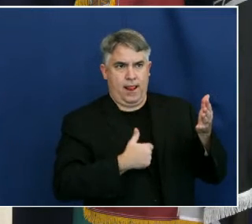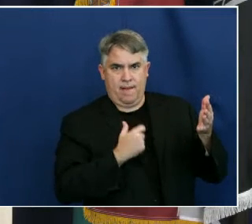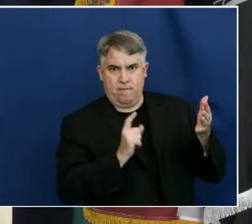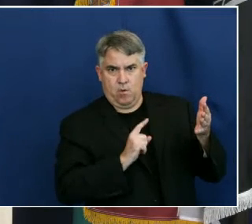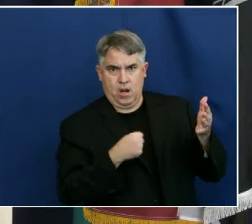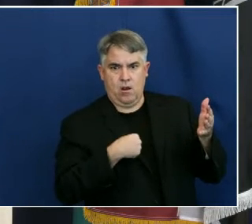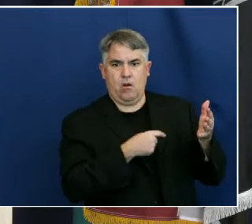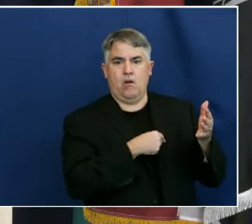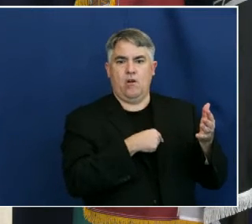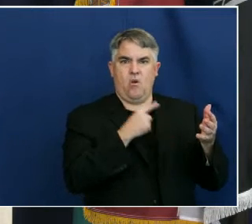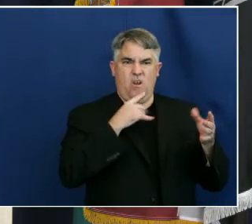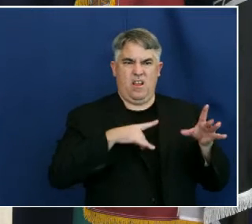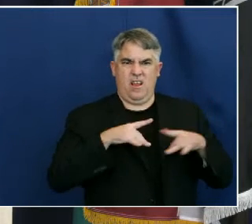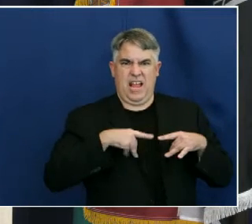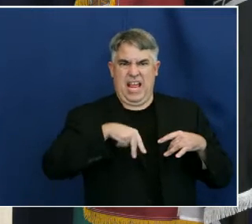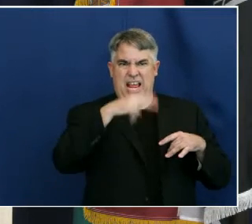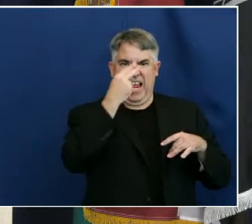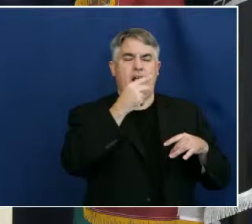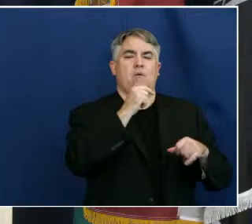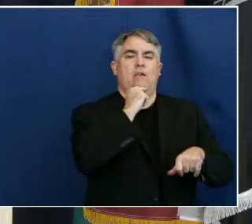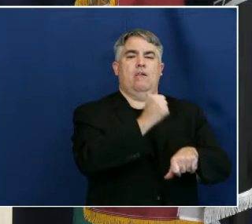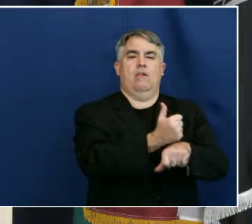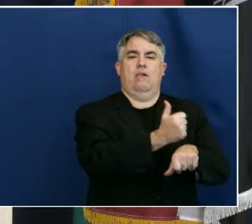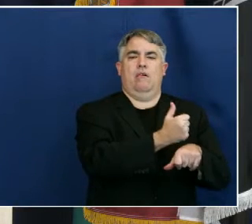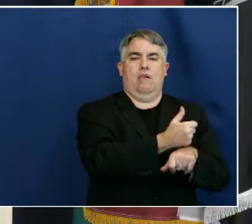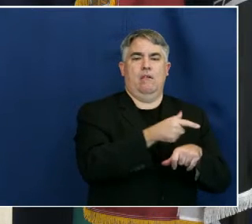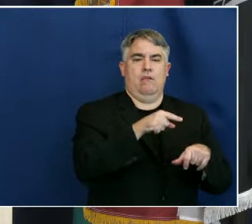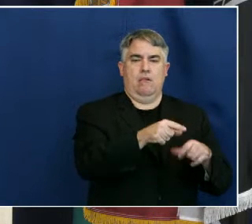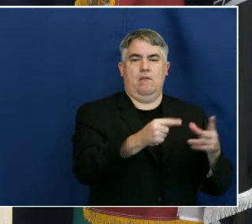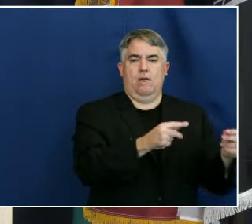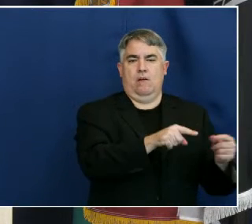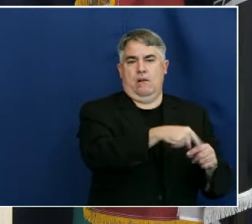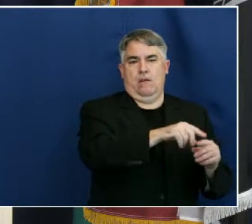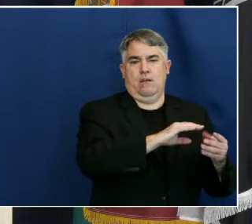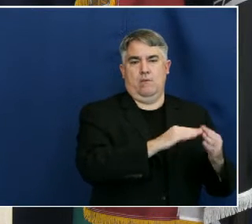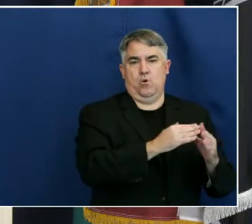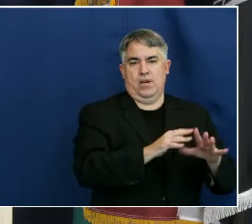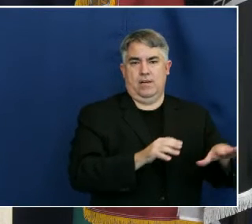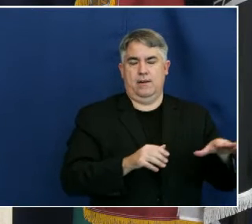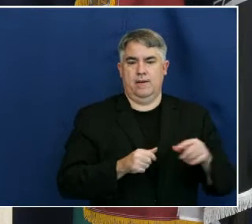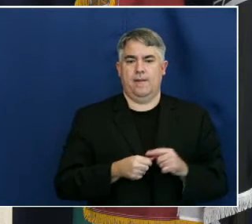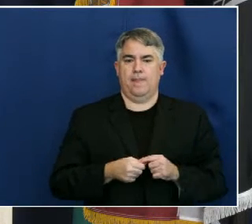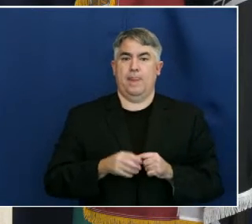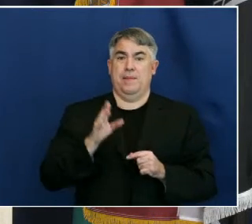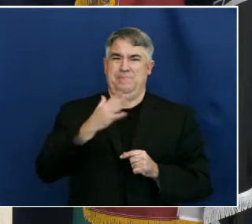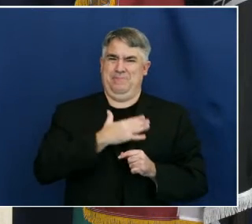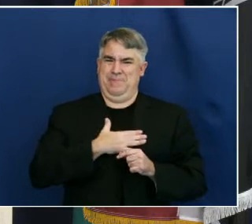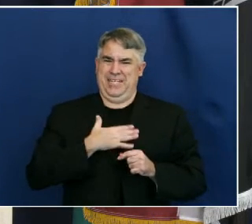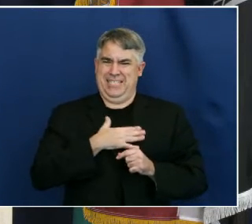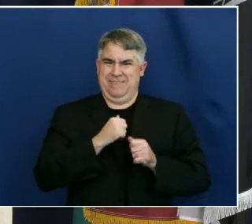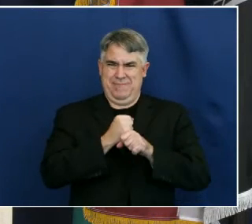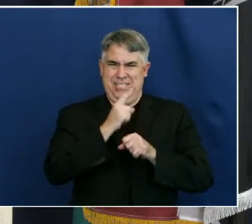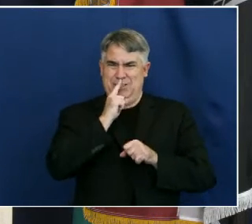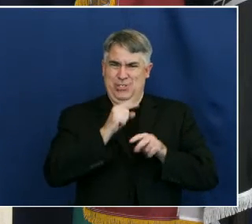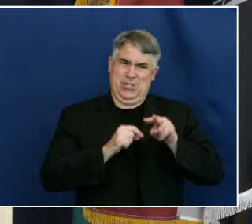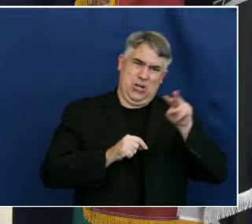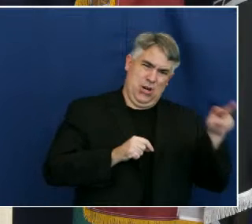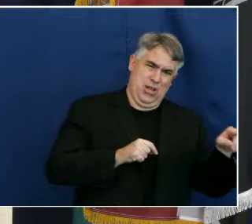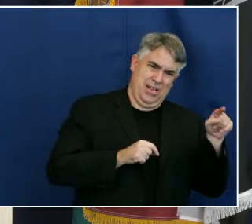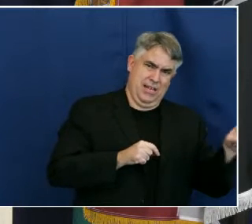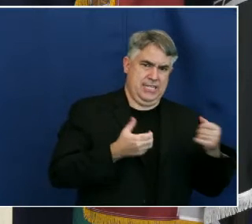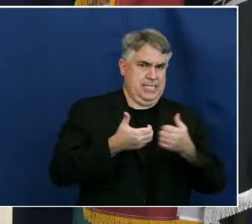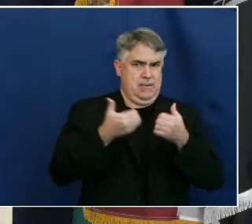get this population done as quickly as we can. So K through 12 teachers and school personnel will not be able to go to our normal pods. They